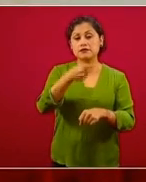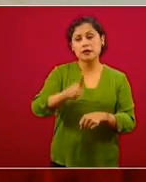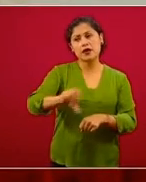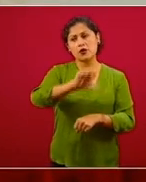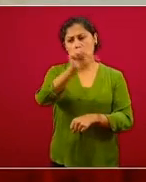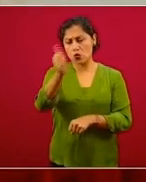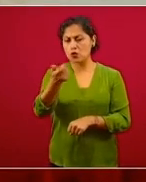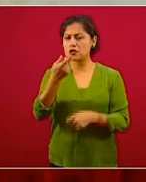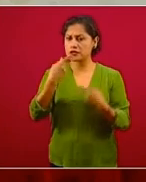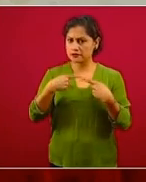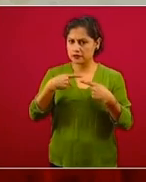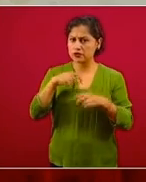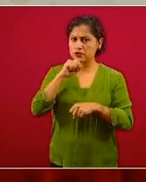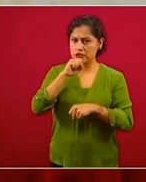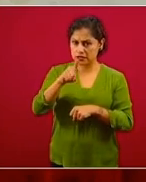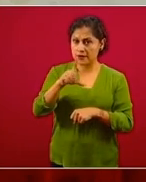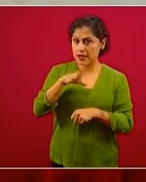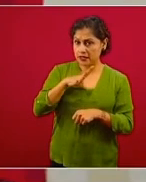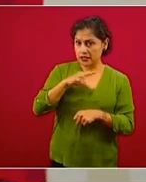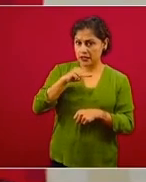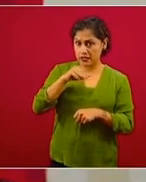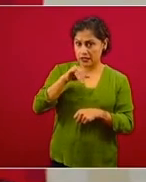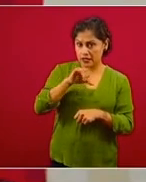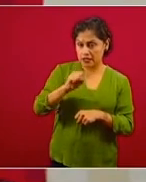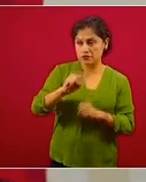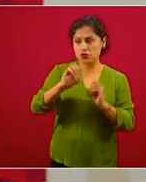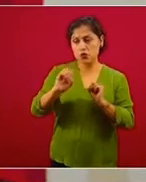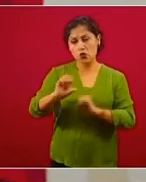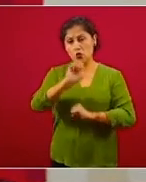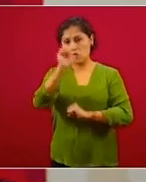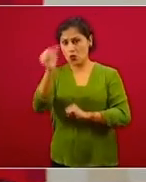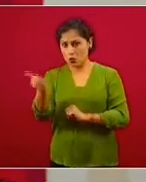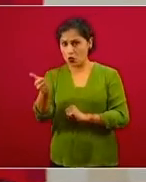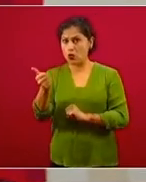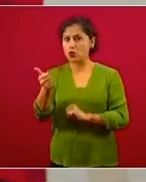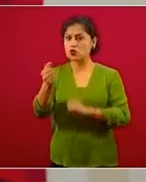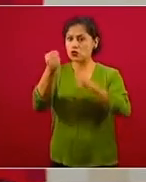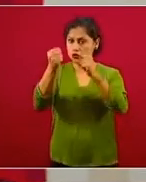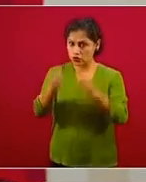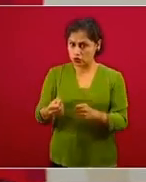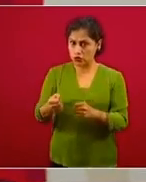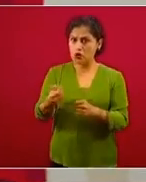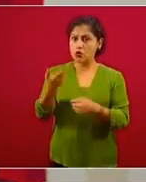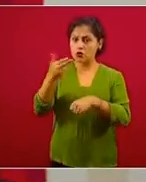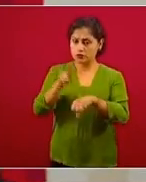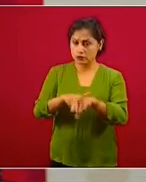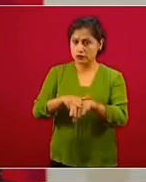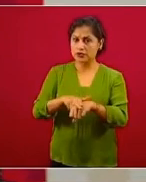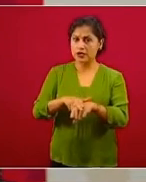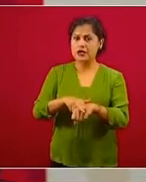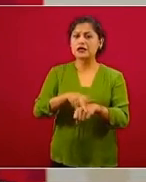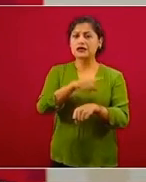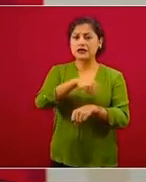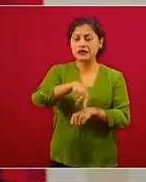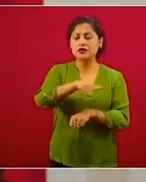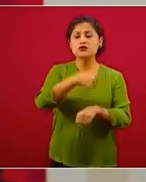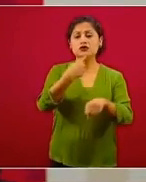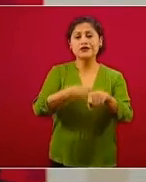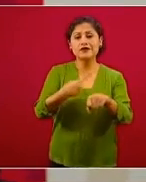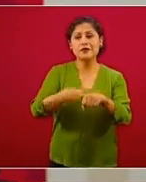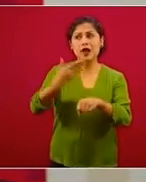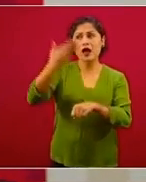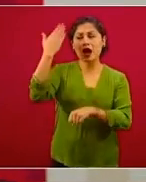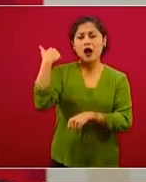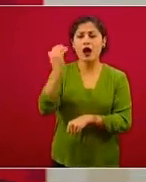also patients that are supposed to be treated in other institutions or that do not have